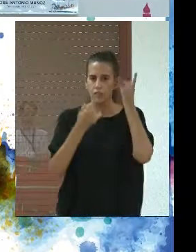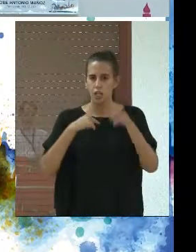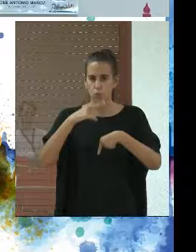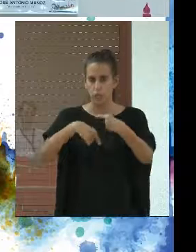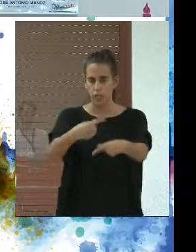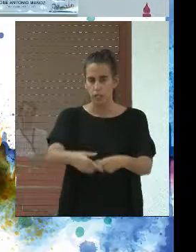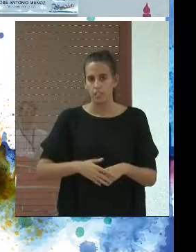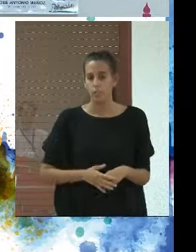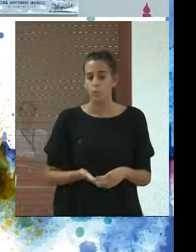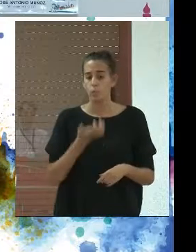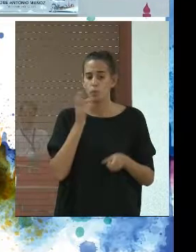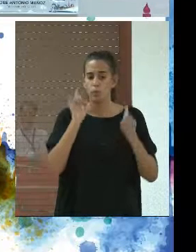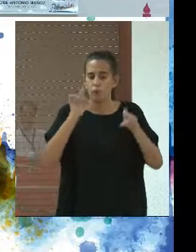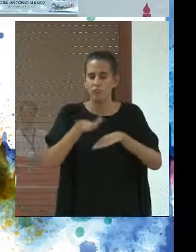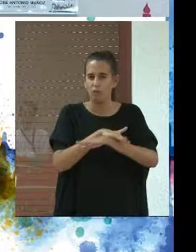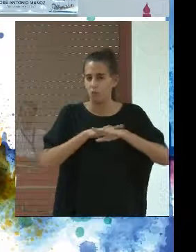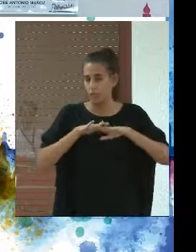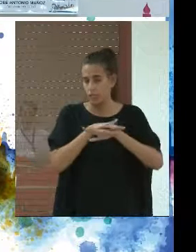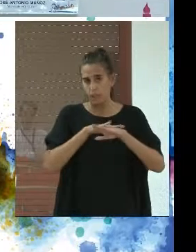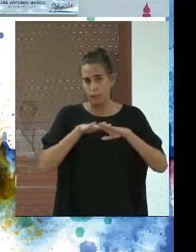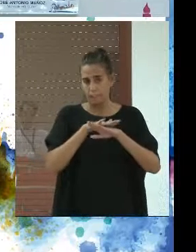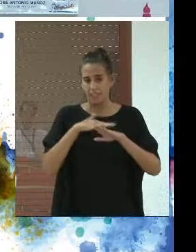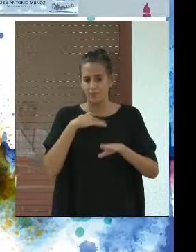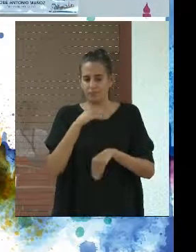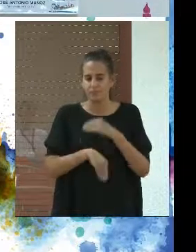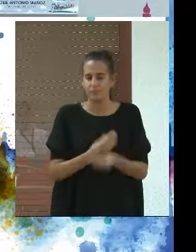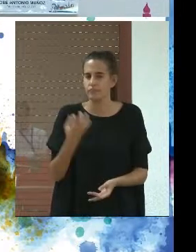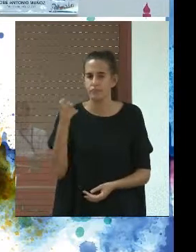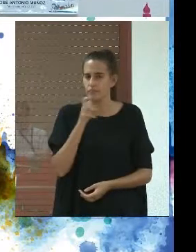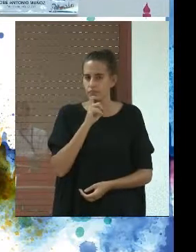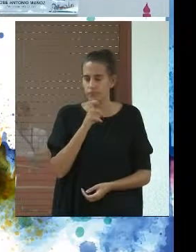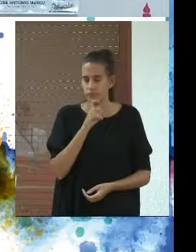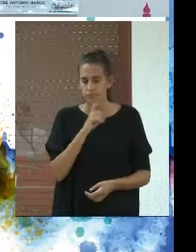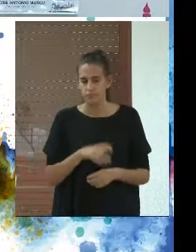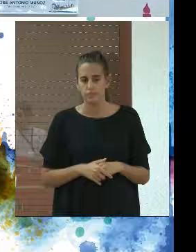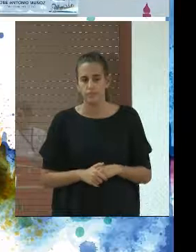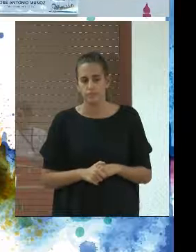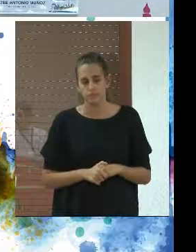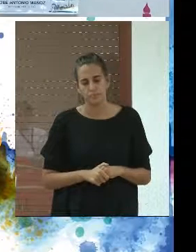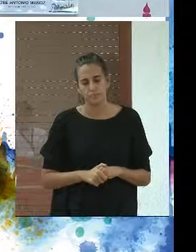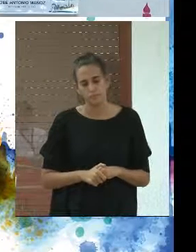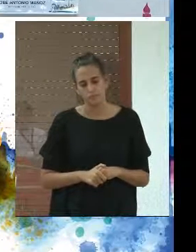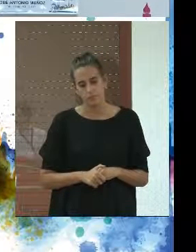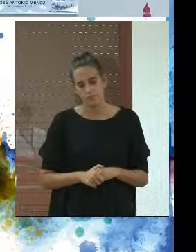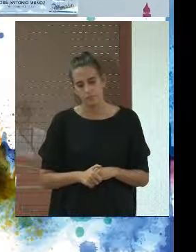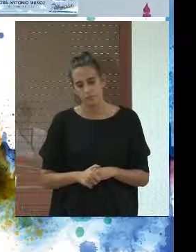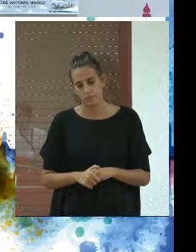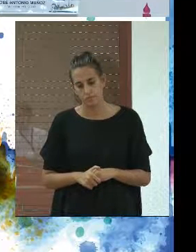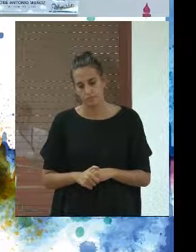rehabilitation, the daily data activity. In education, primarily what we're doing